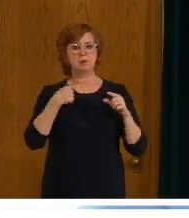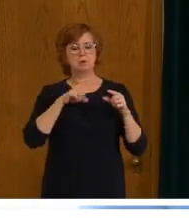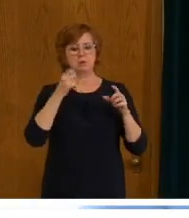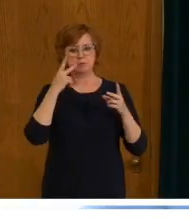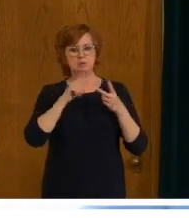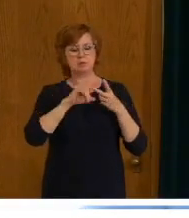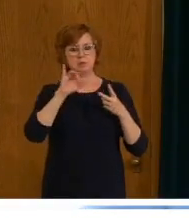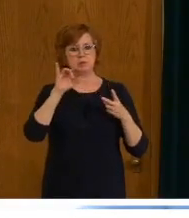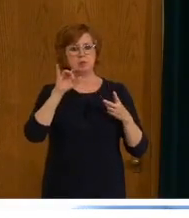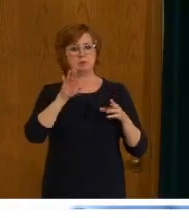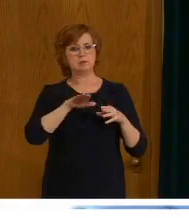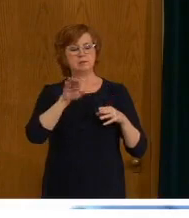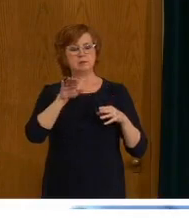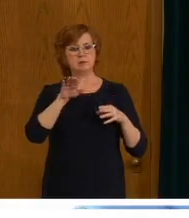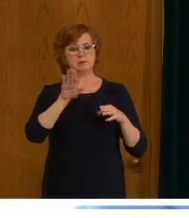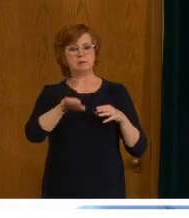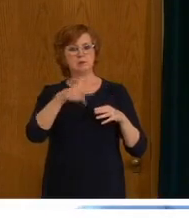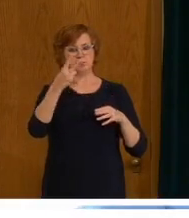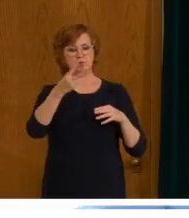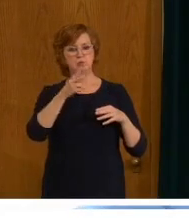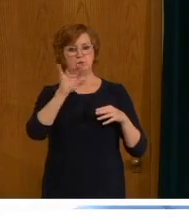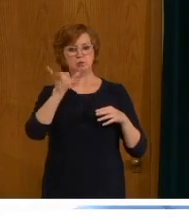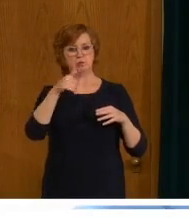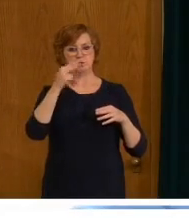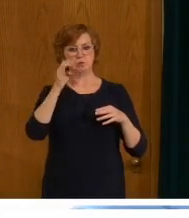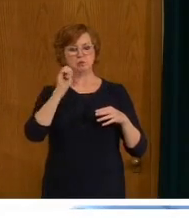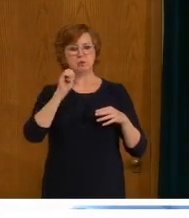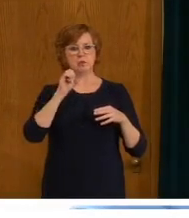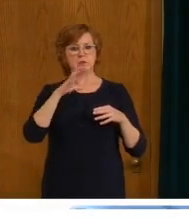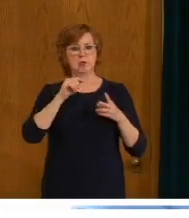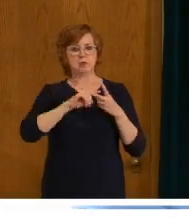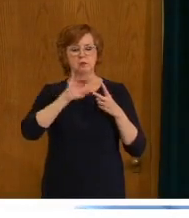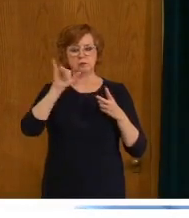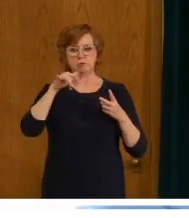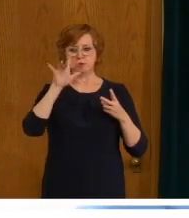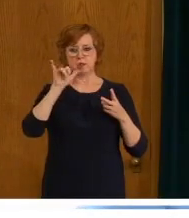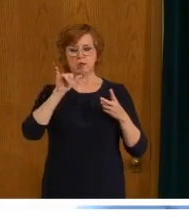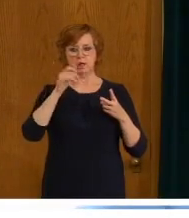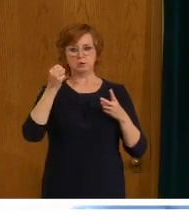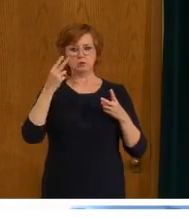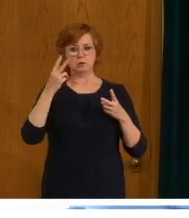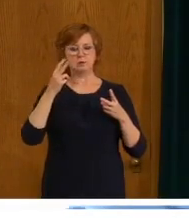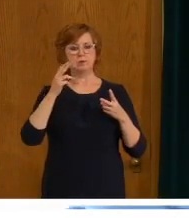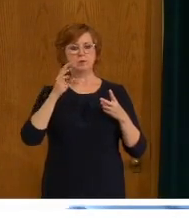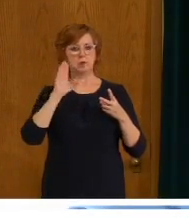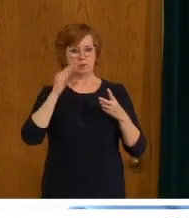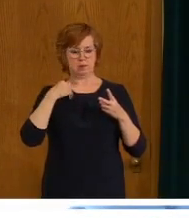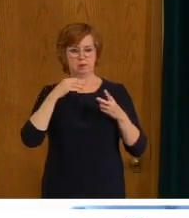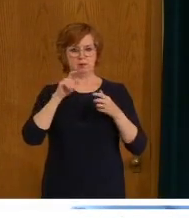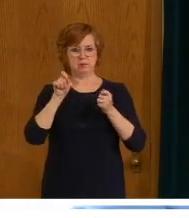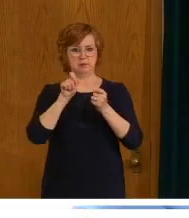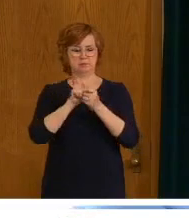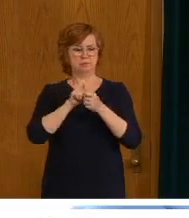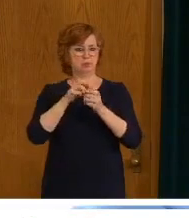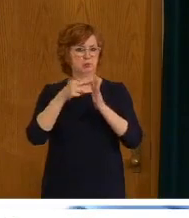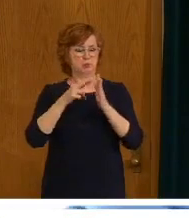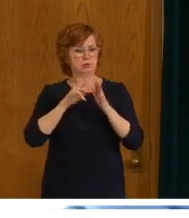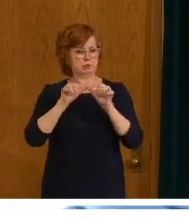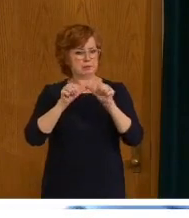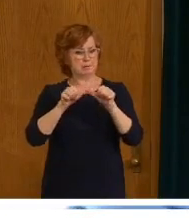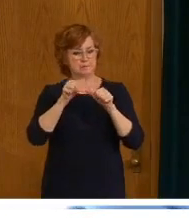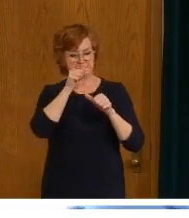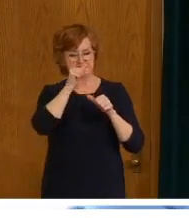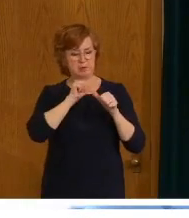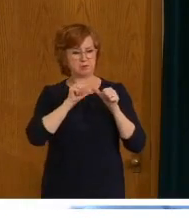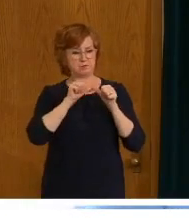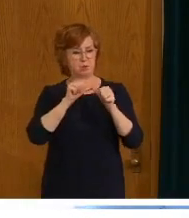20th June, indoors as well. But again, till July 12th, there'll be some specific measures in place which we should comply with. And then